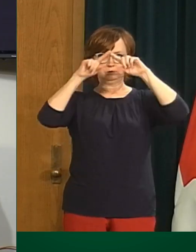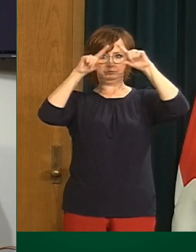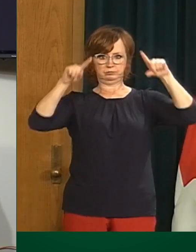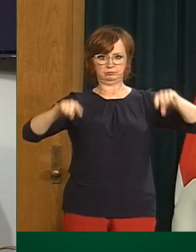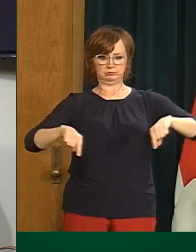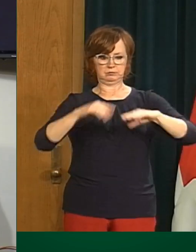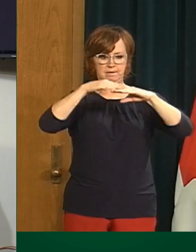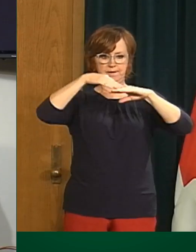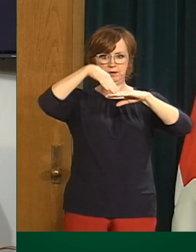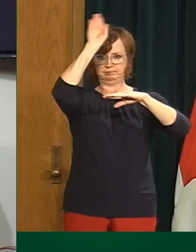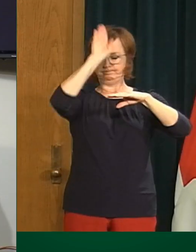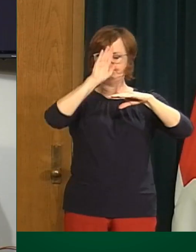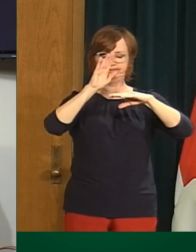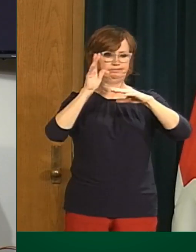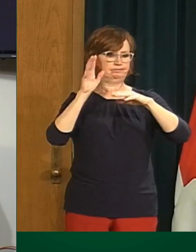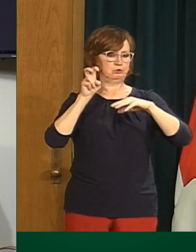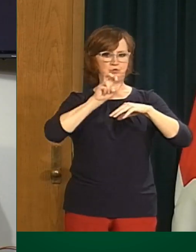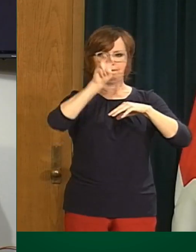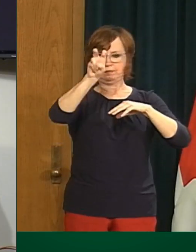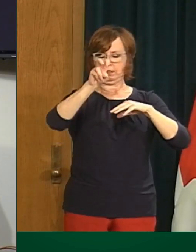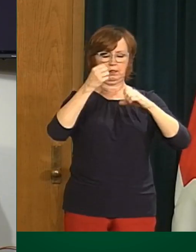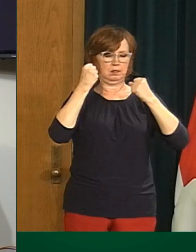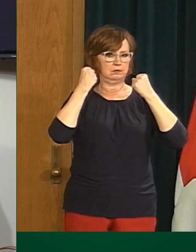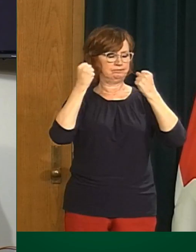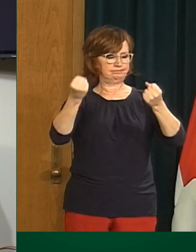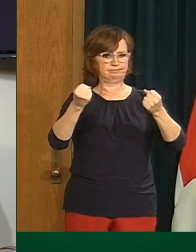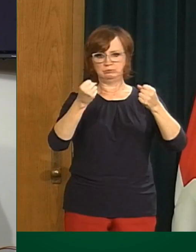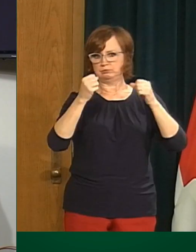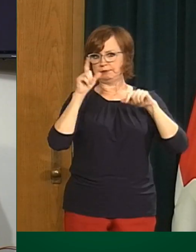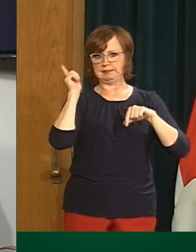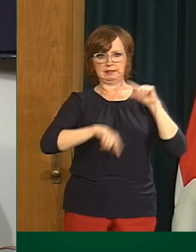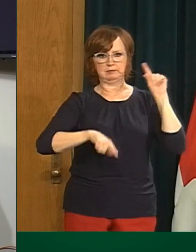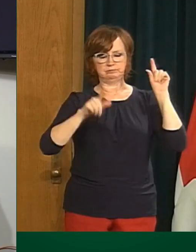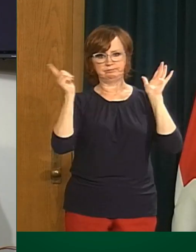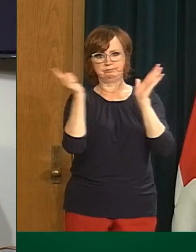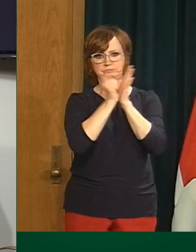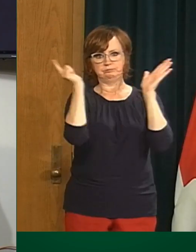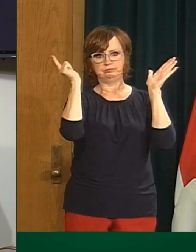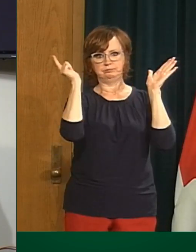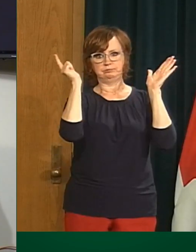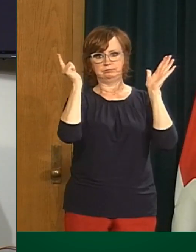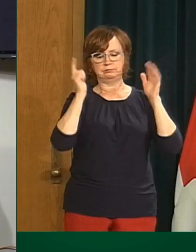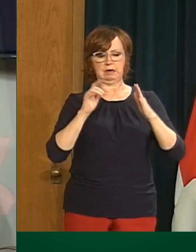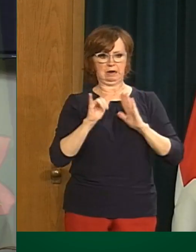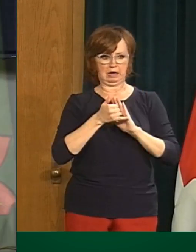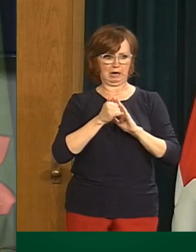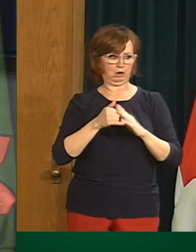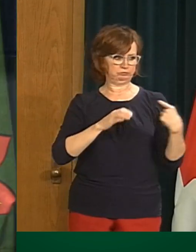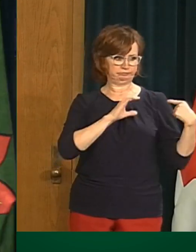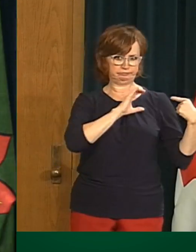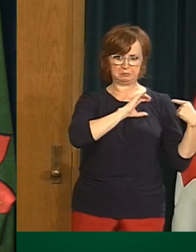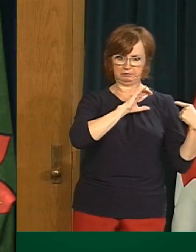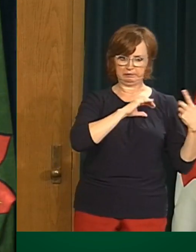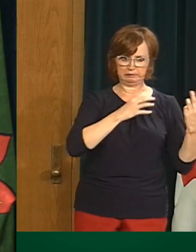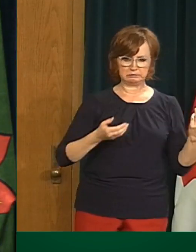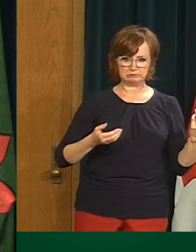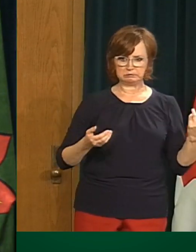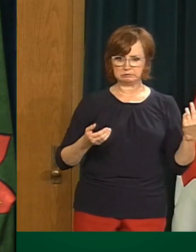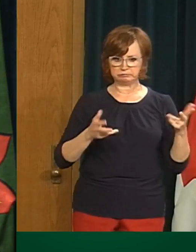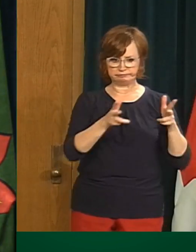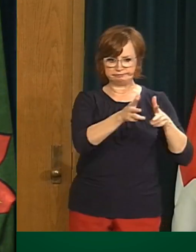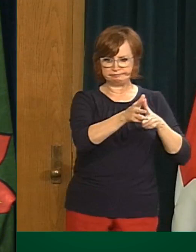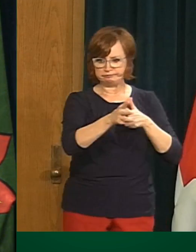are you supposed to be policing that? I mean, the release says that yes, there's going to be some staff dispatch, but is this not